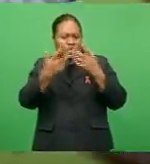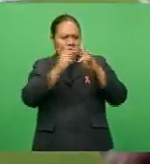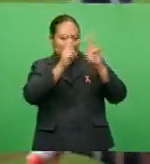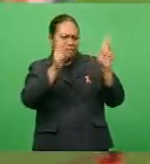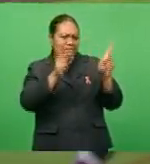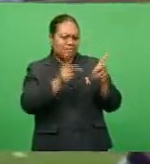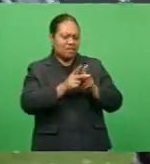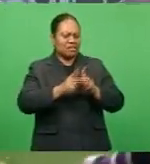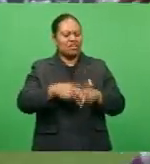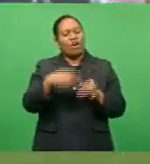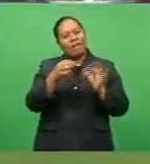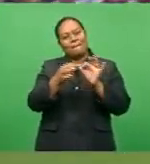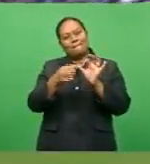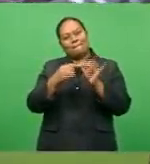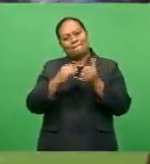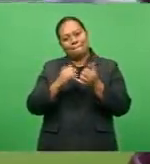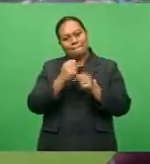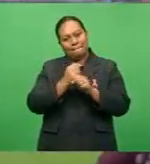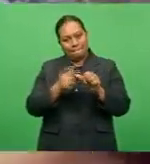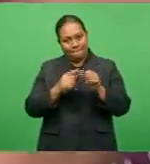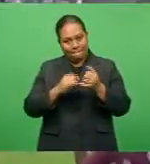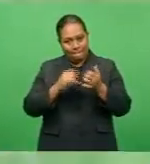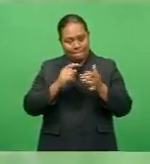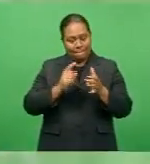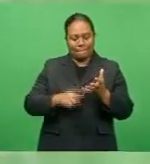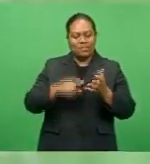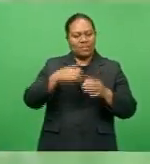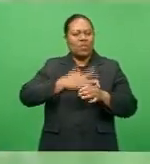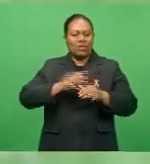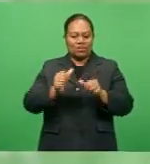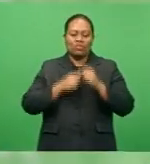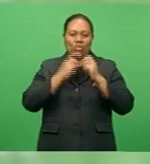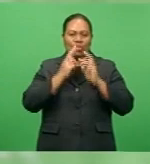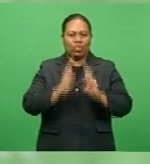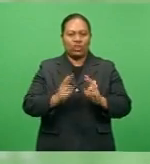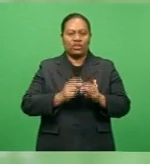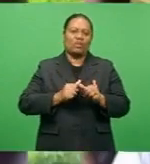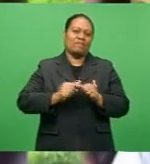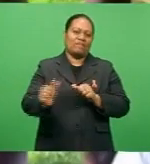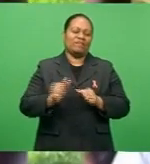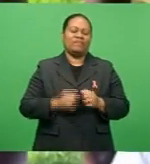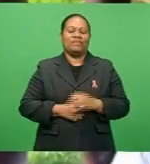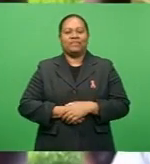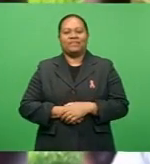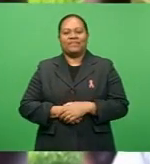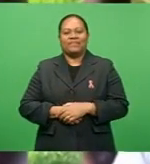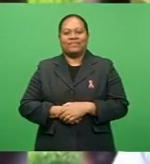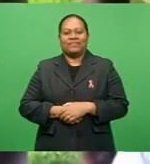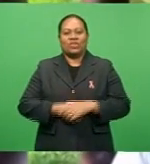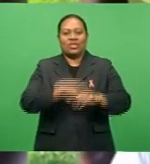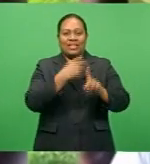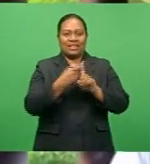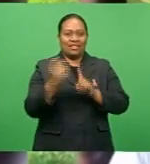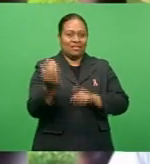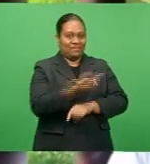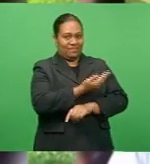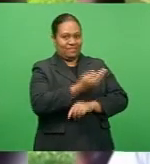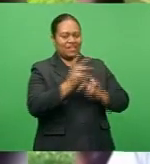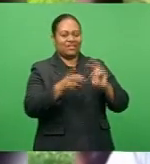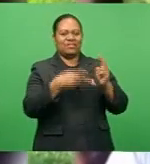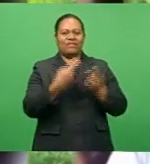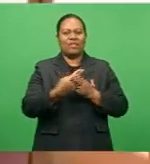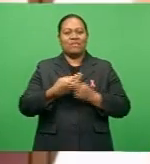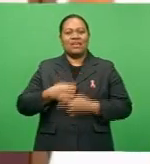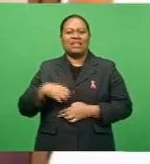about Mbangasau. And we all want to wish you all the best in the grand final. For the Kikaus, it's quite an